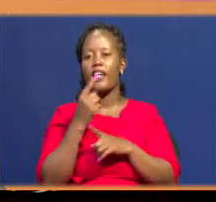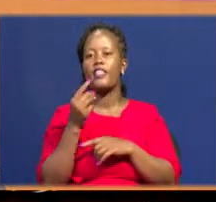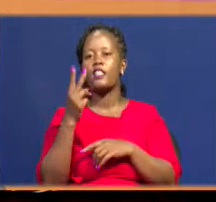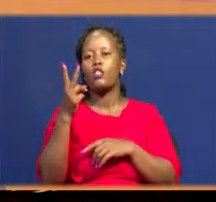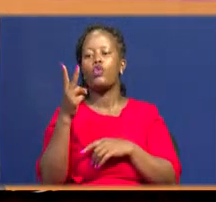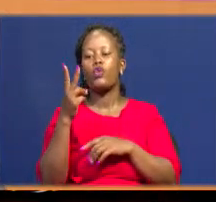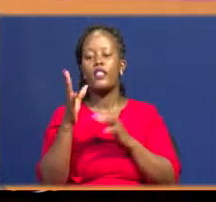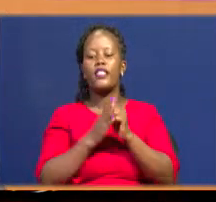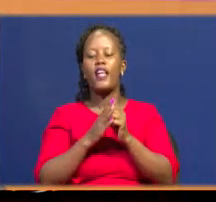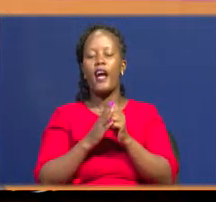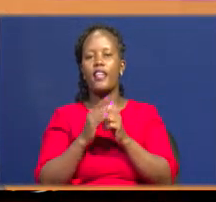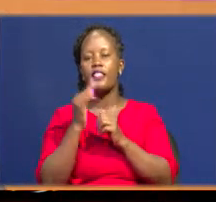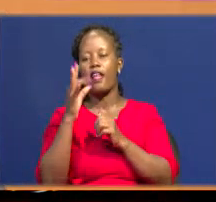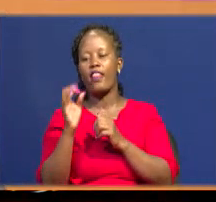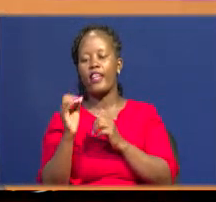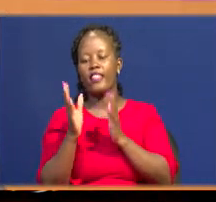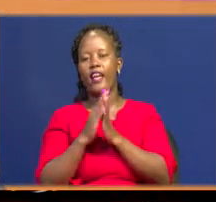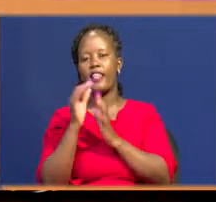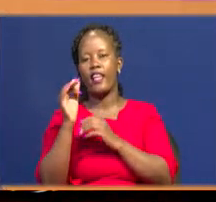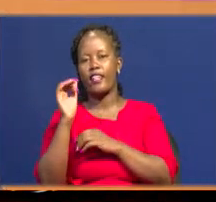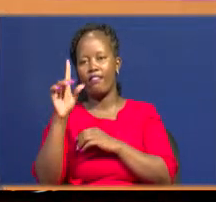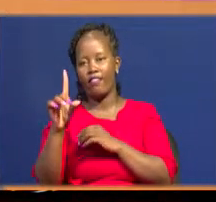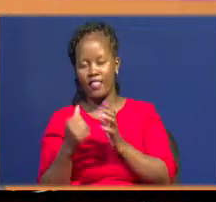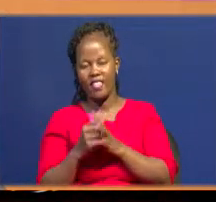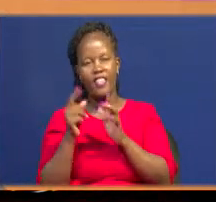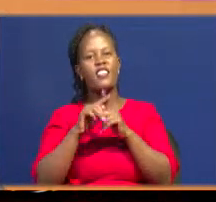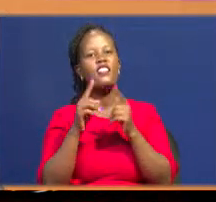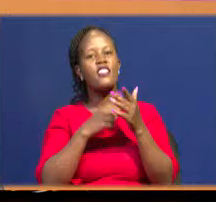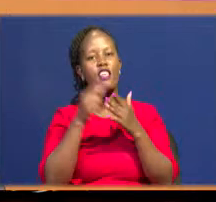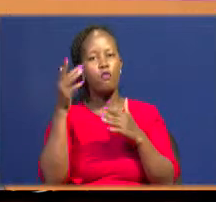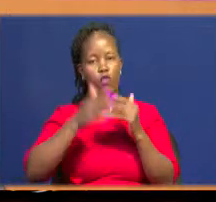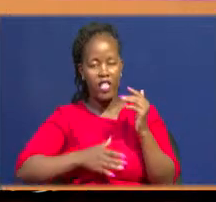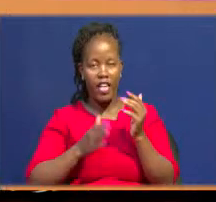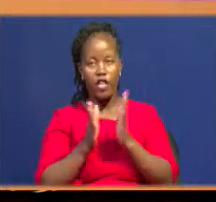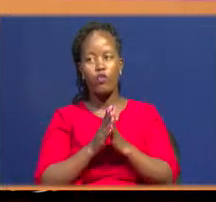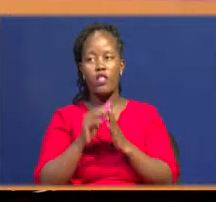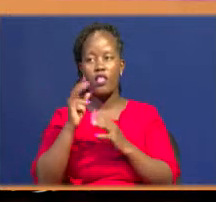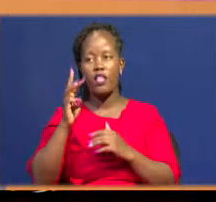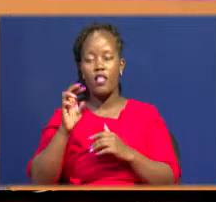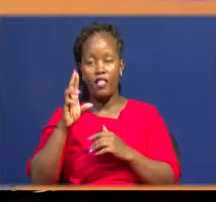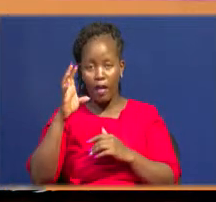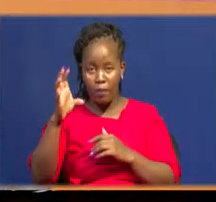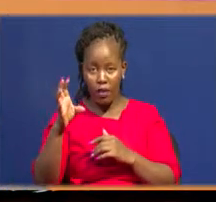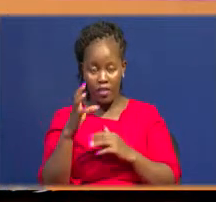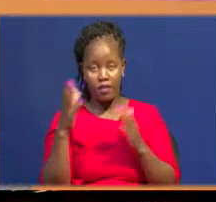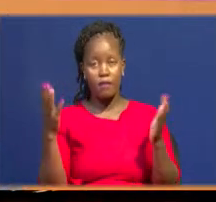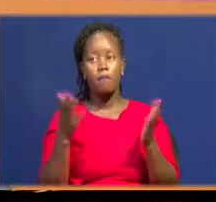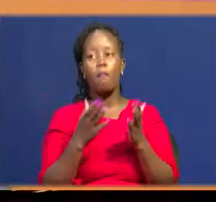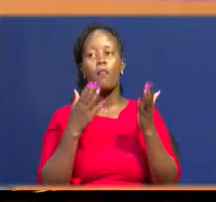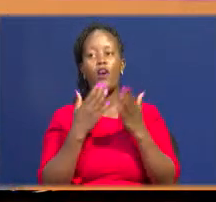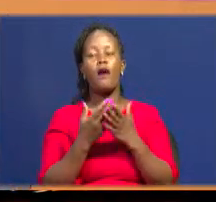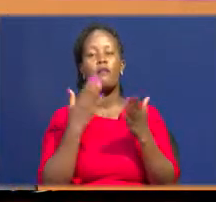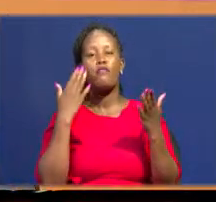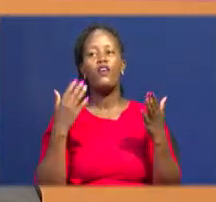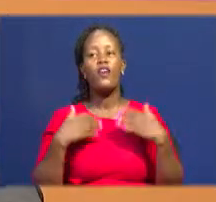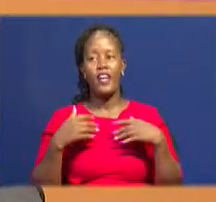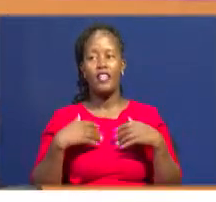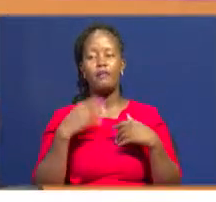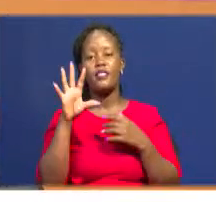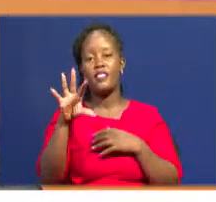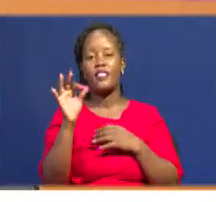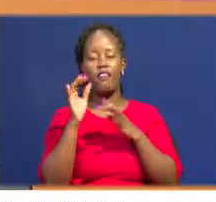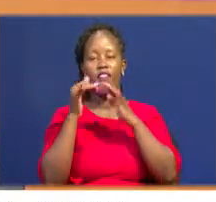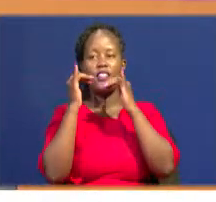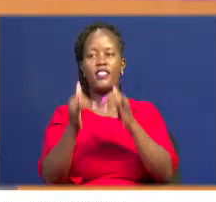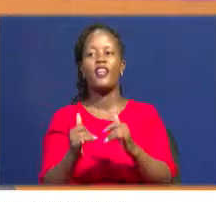and 31st, same weekend as the rally, just at the place where Vasco da Gama said that he had discovered new